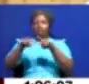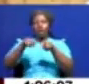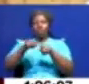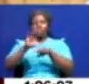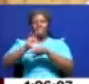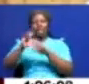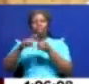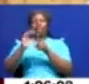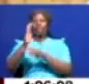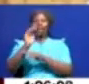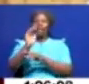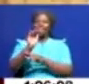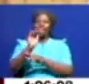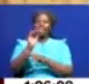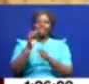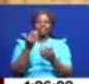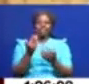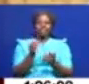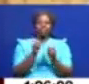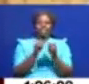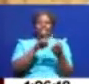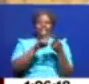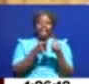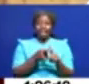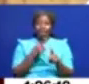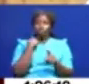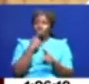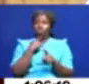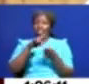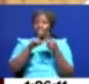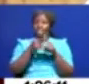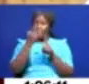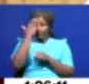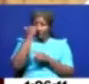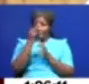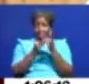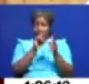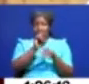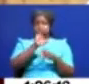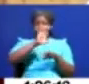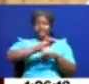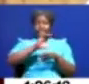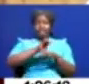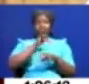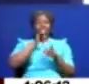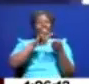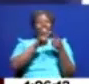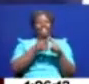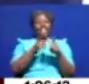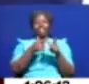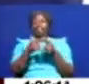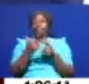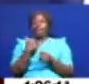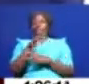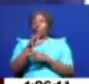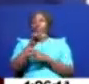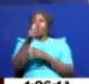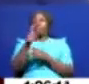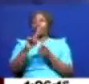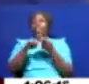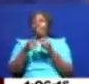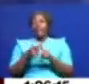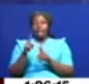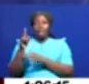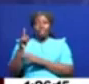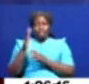ask them, by which standards? Whose standards? Because if this church is not a standard, then there is no standard. The lawyers allege that